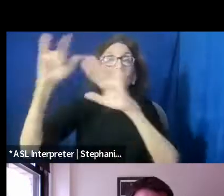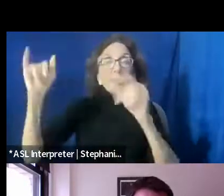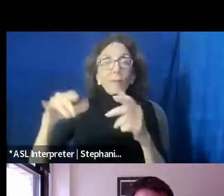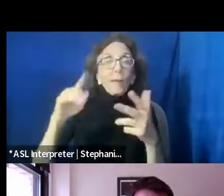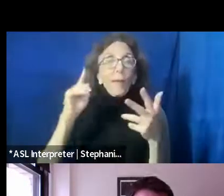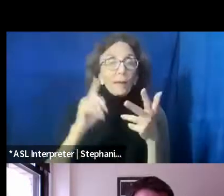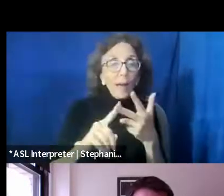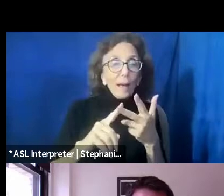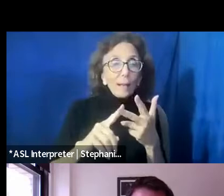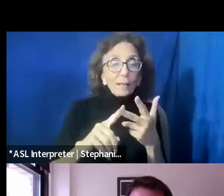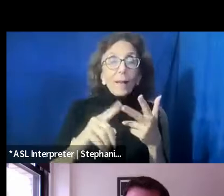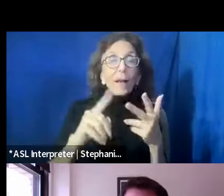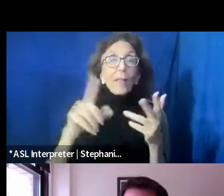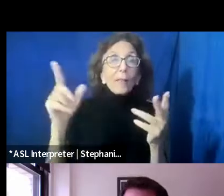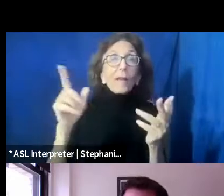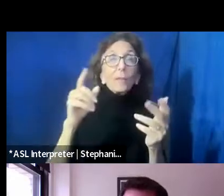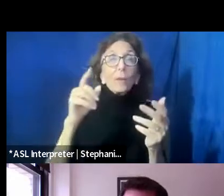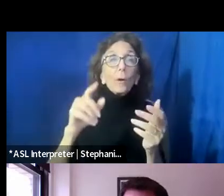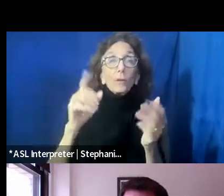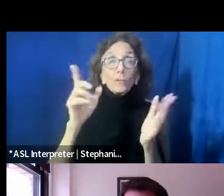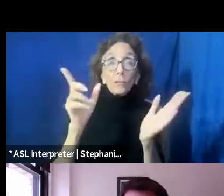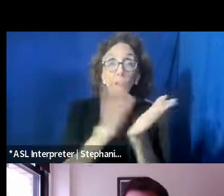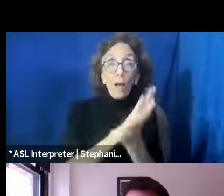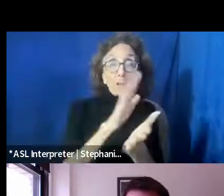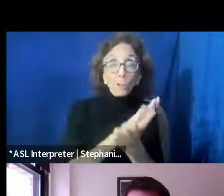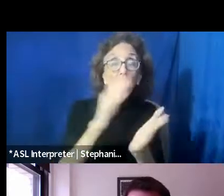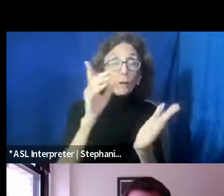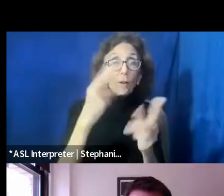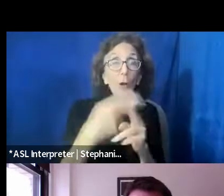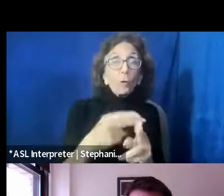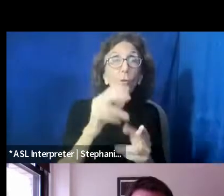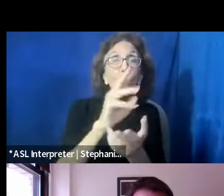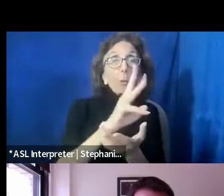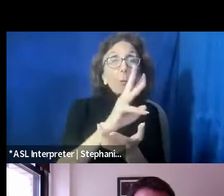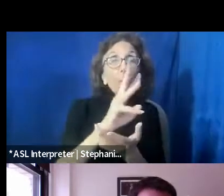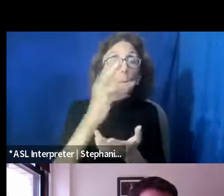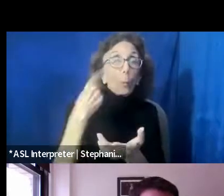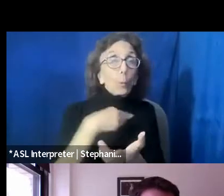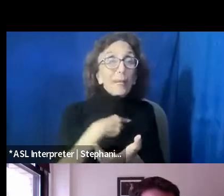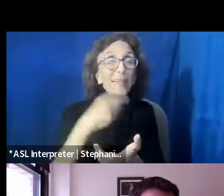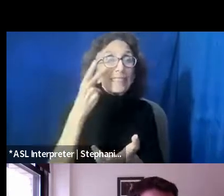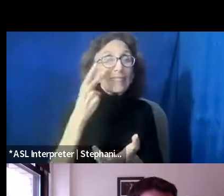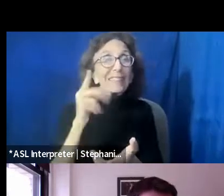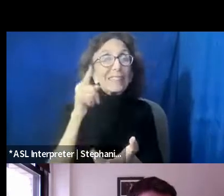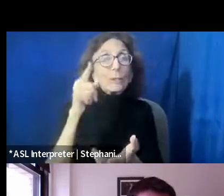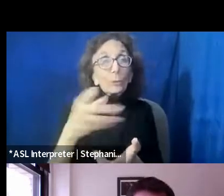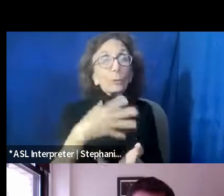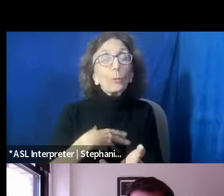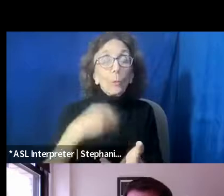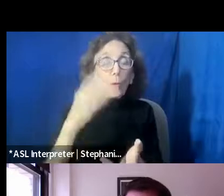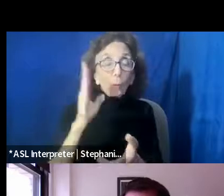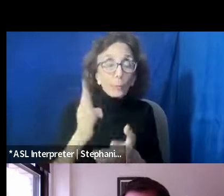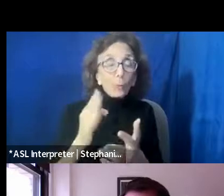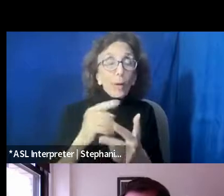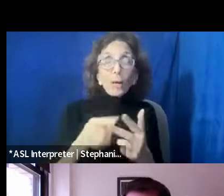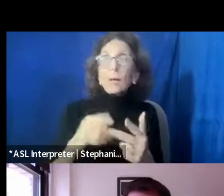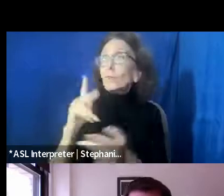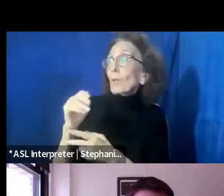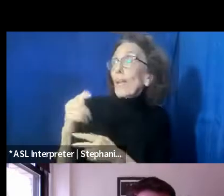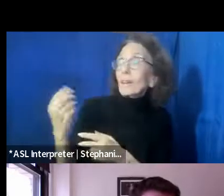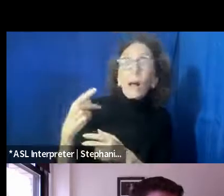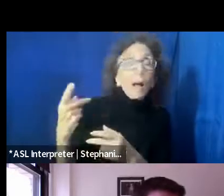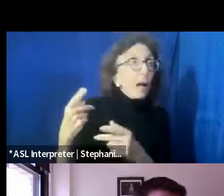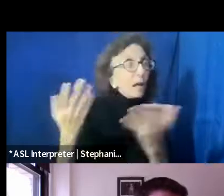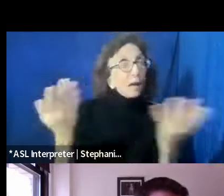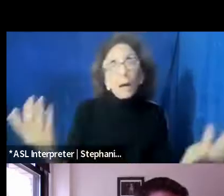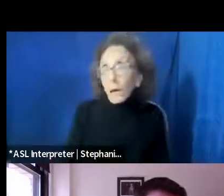the We See You document, Kate and I spent, I mean, dozens of hours, like twice